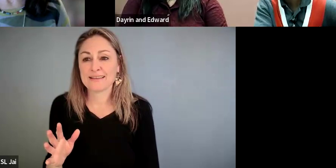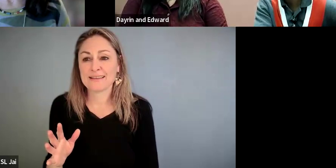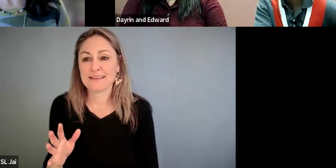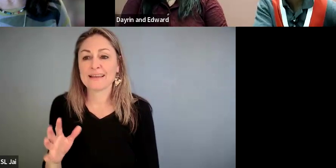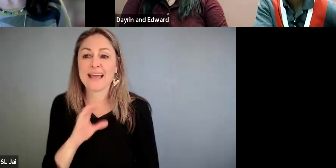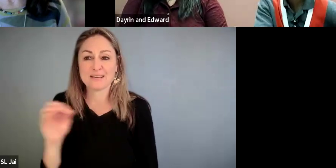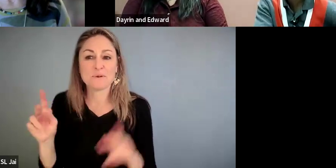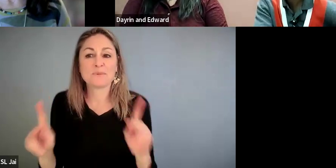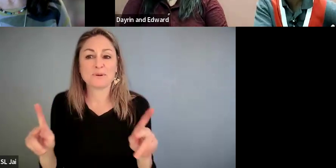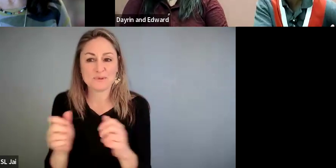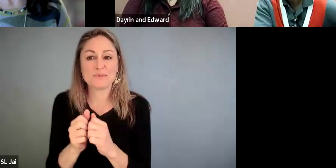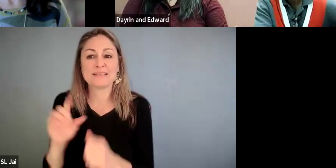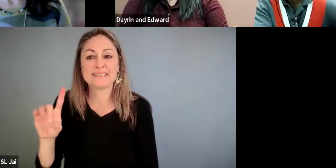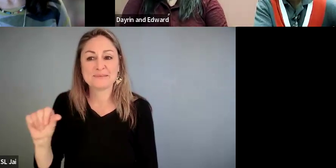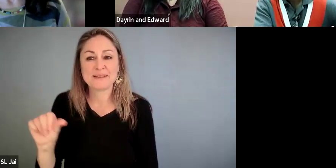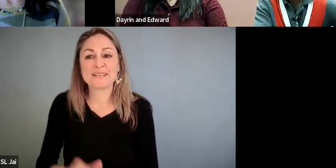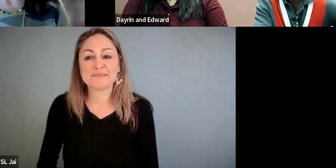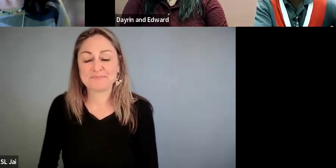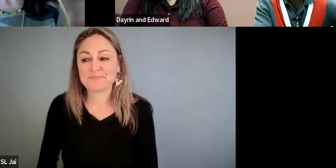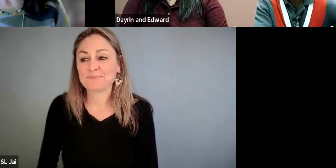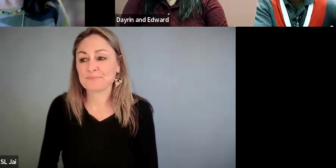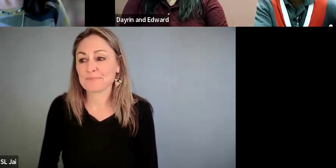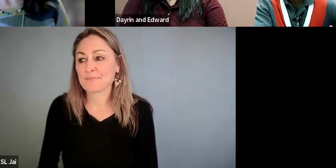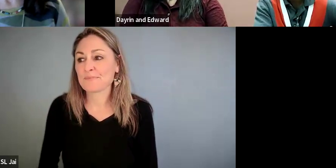a disability.